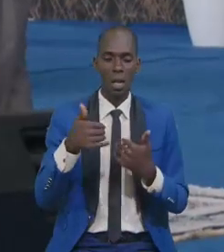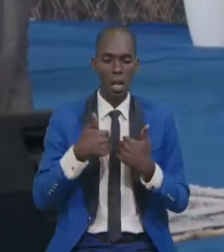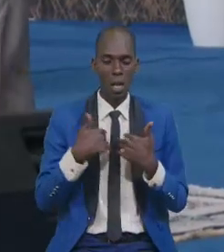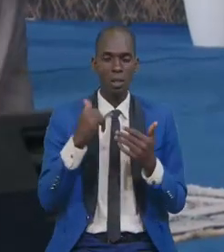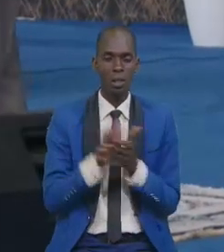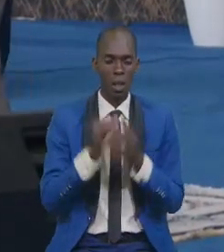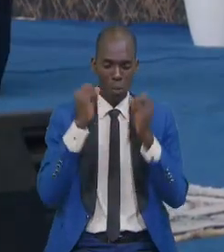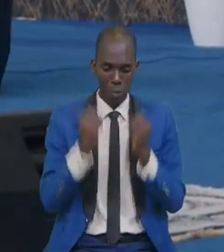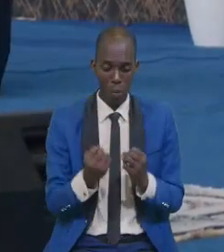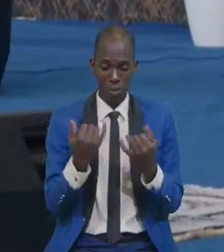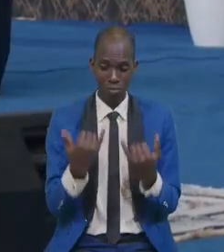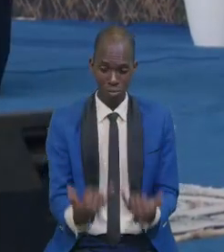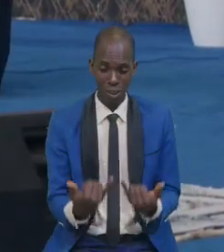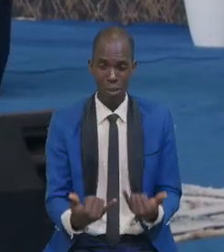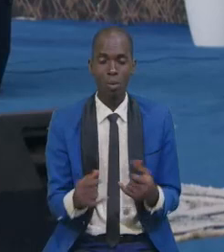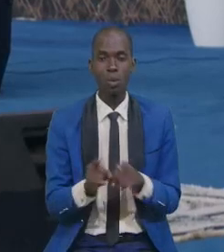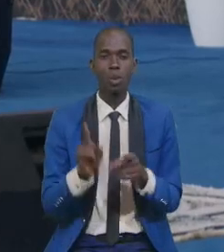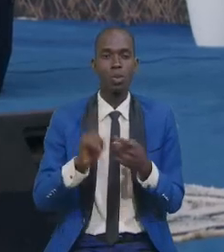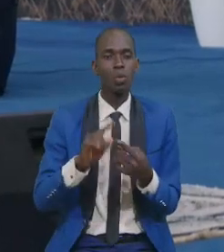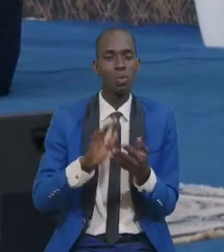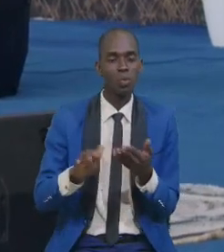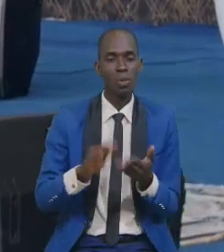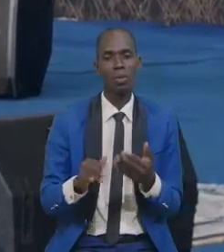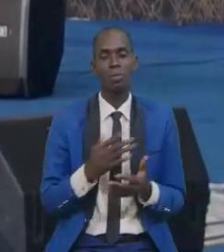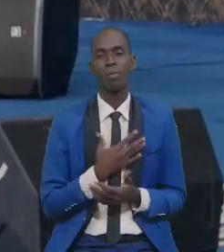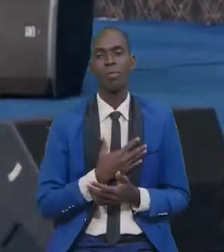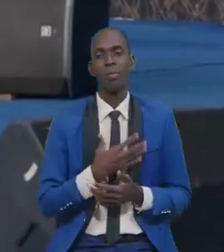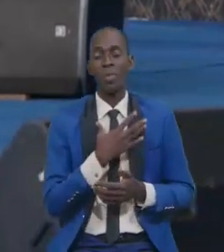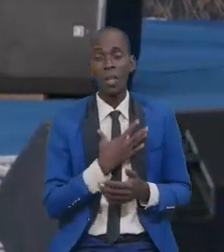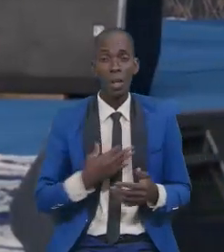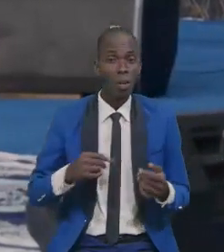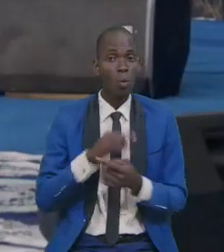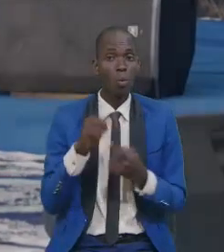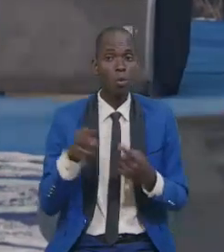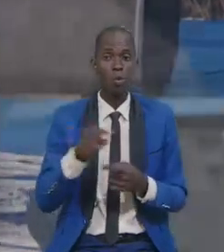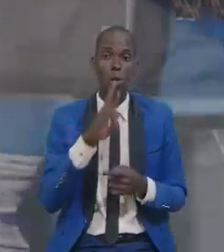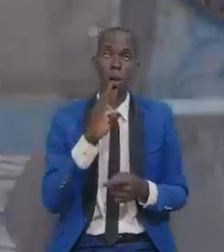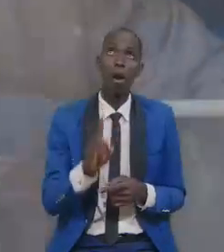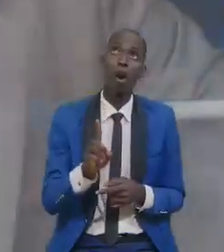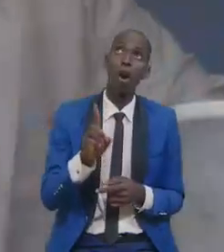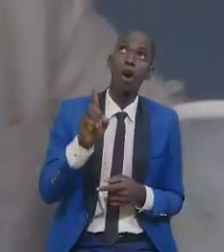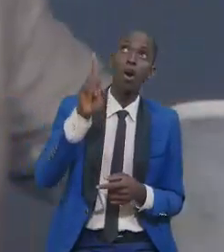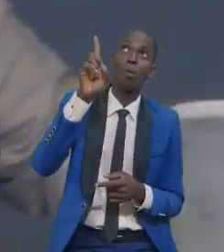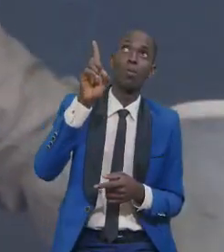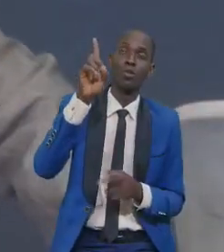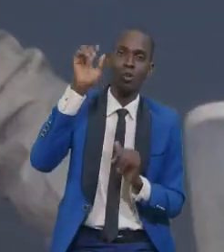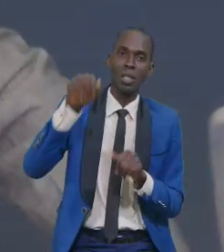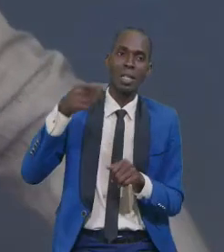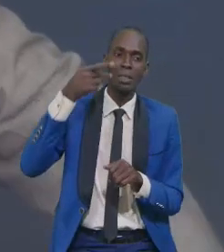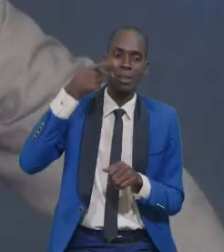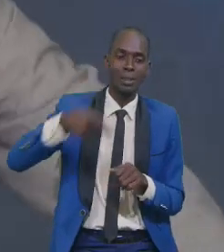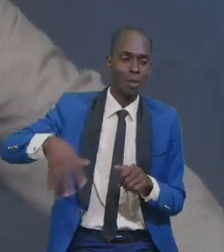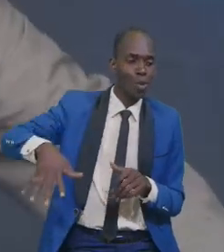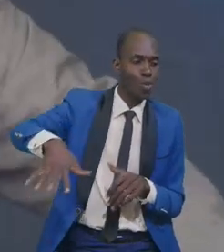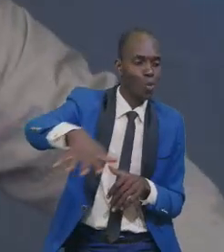even now to forgive. And you know, when you are up, you see all the globe, you